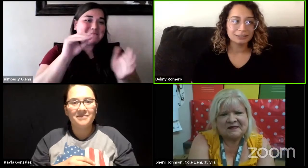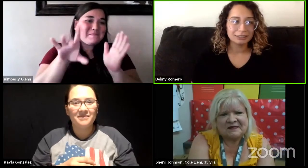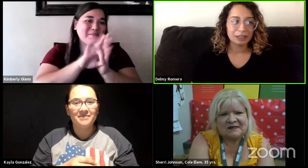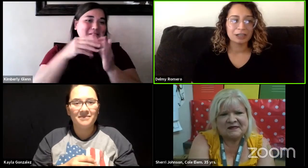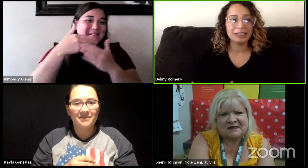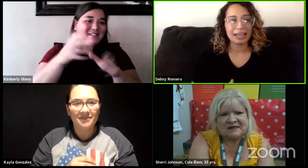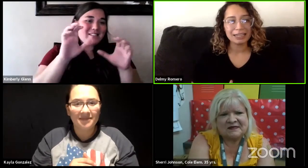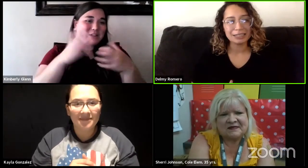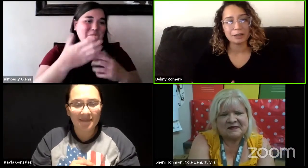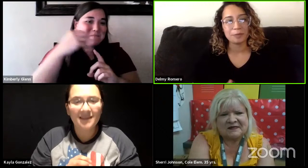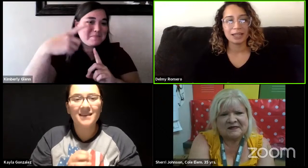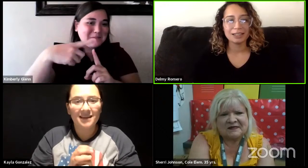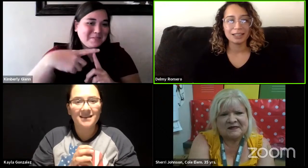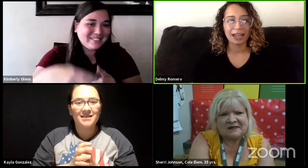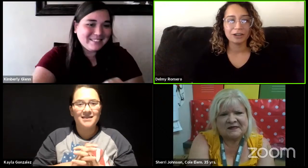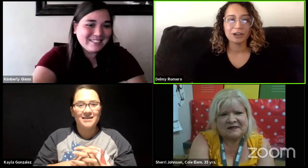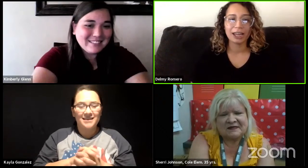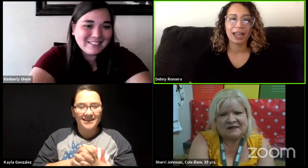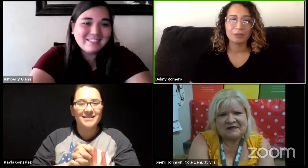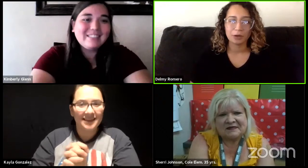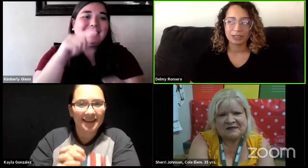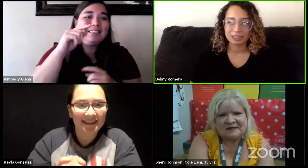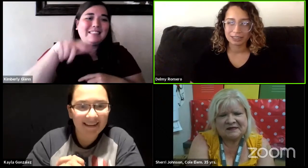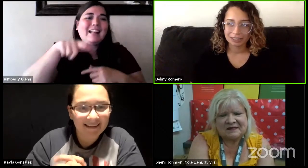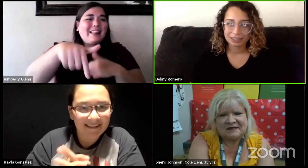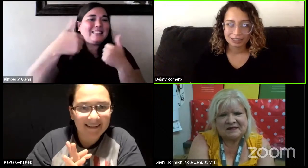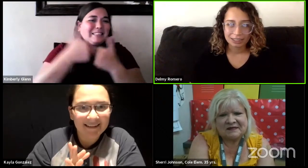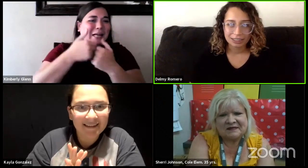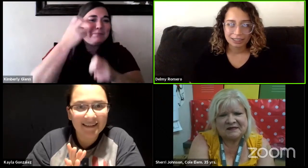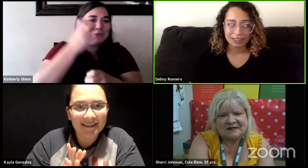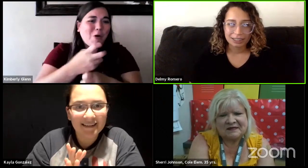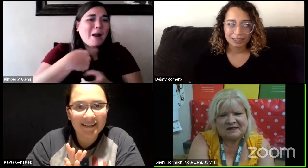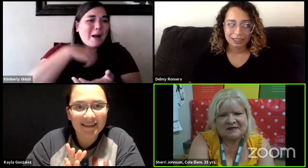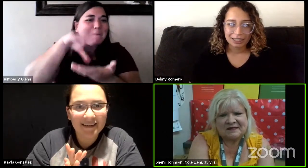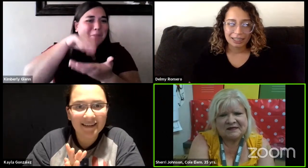Kayla, you're next, so pick a category and points.